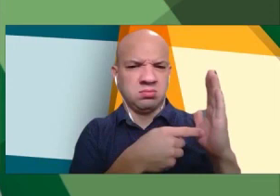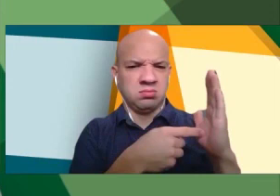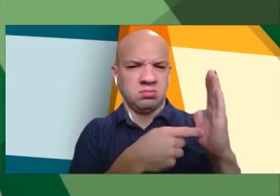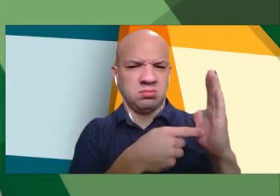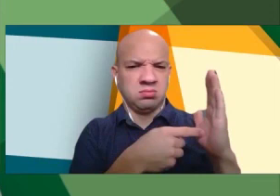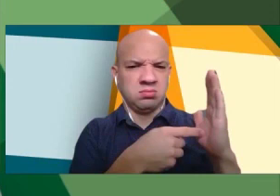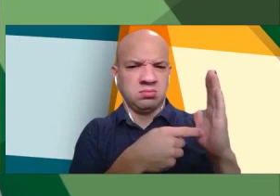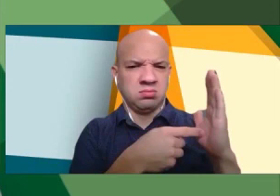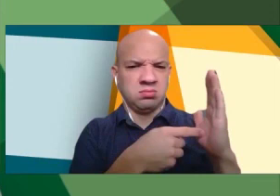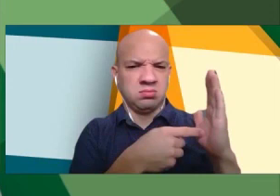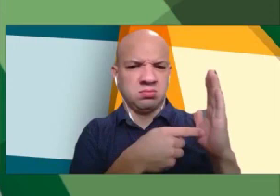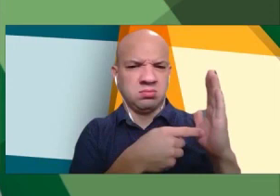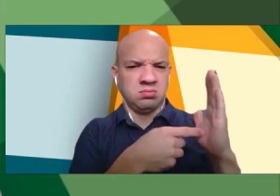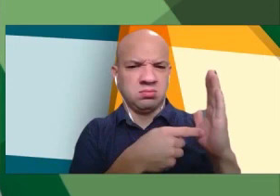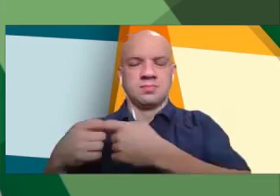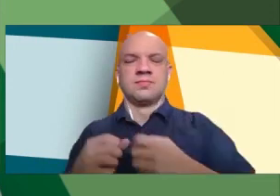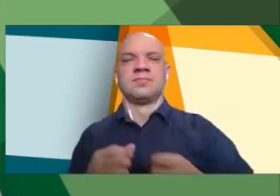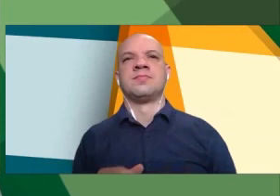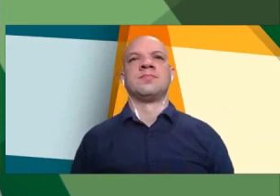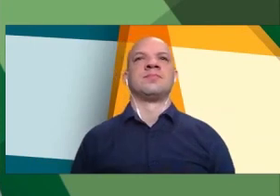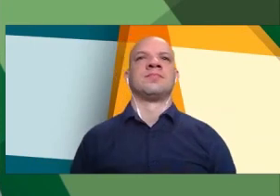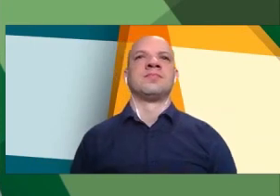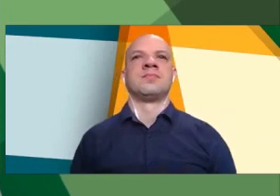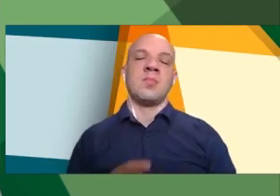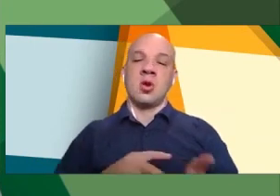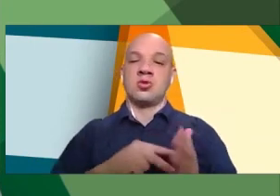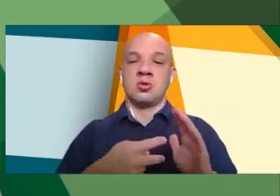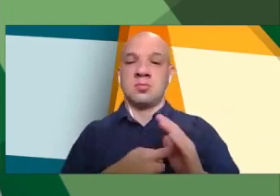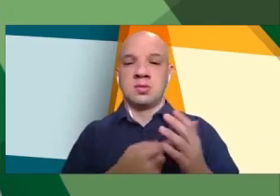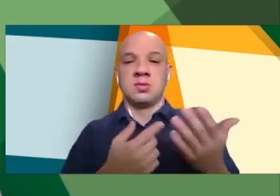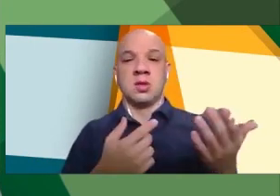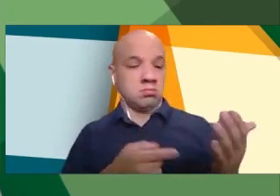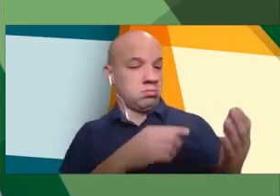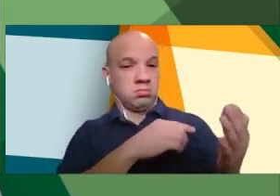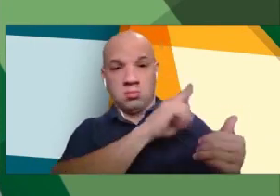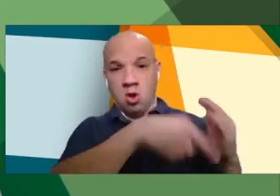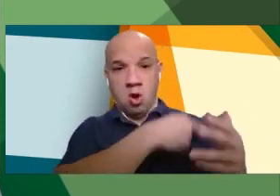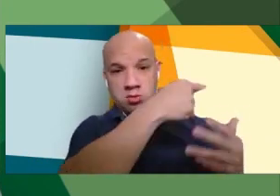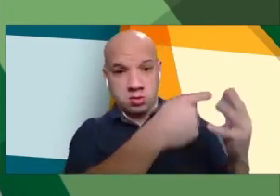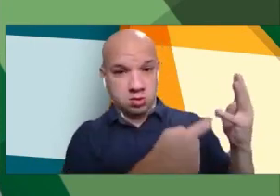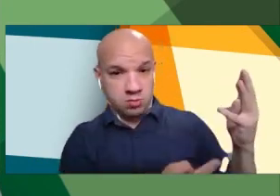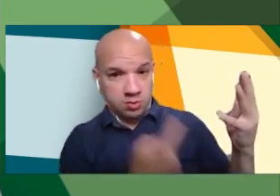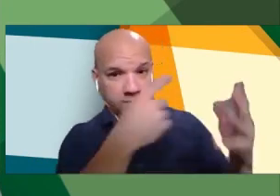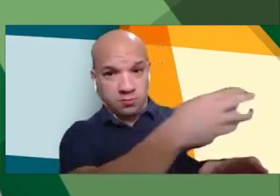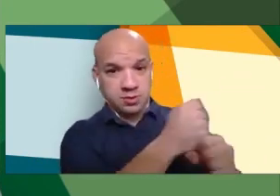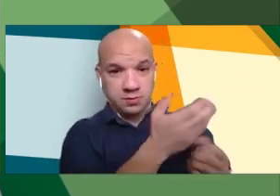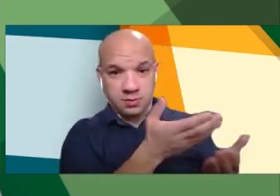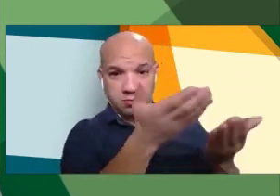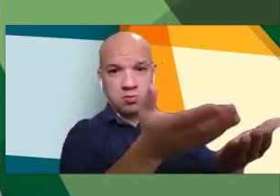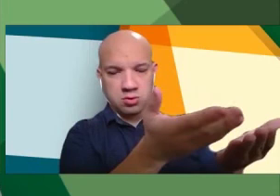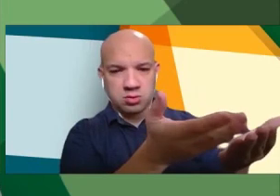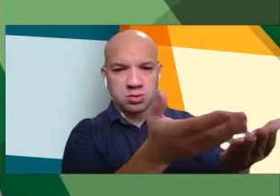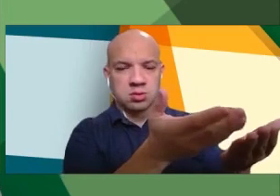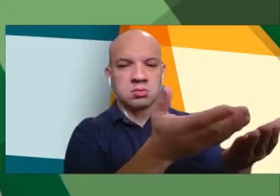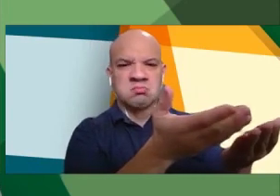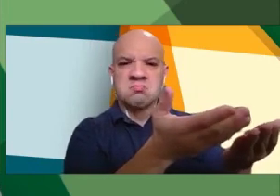process when we are, physically able to receive the proposals. Though